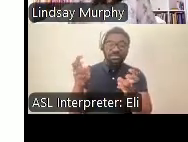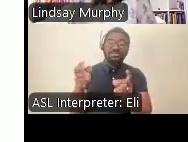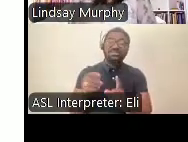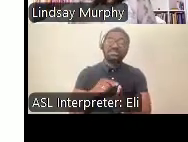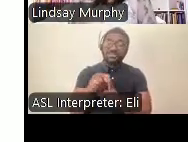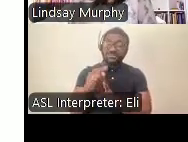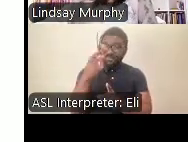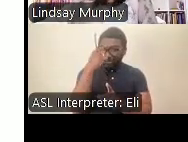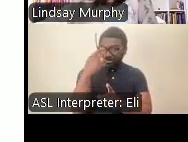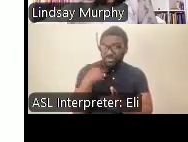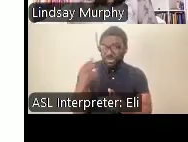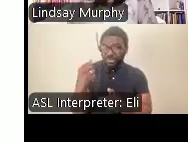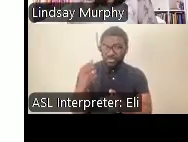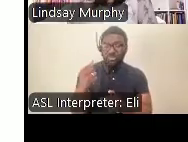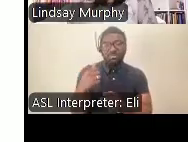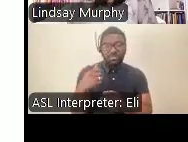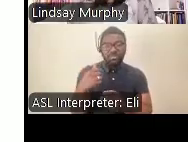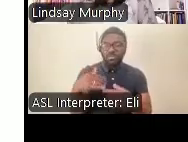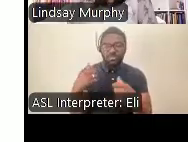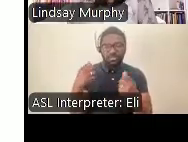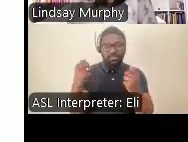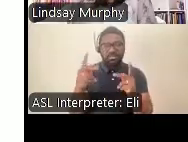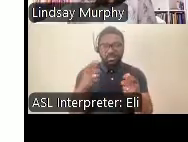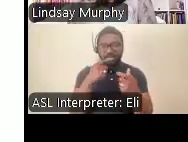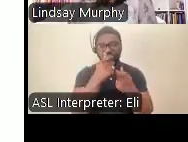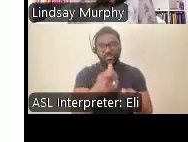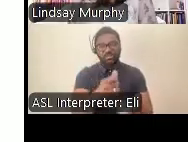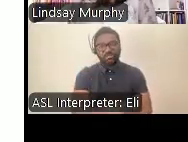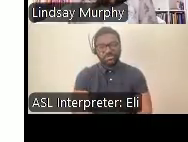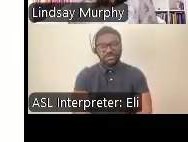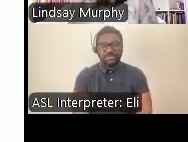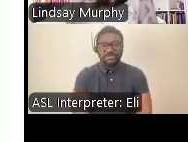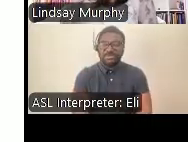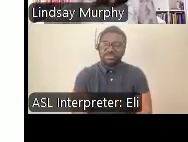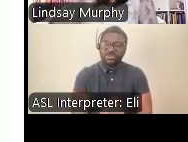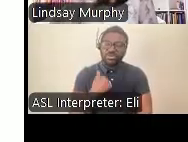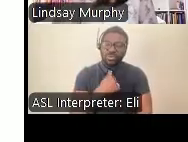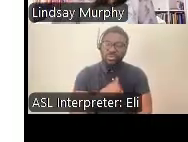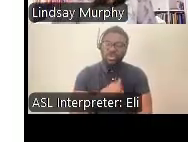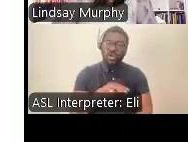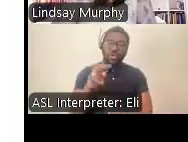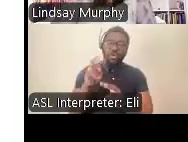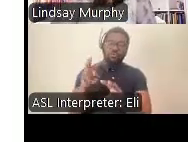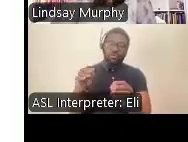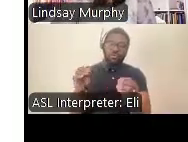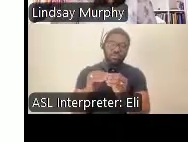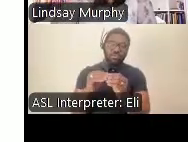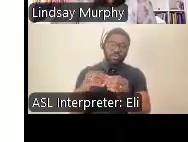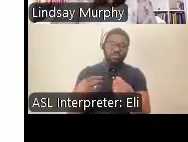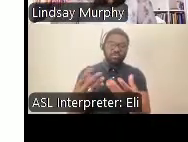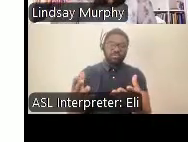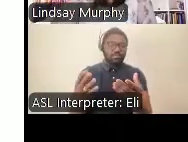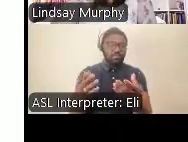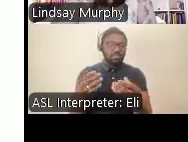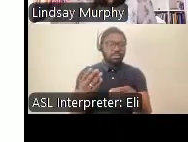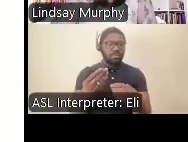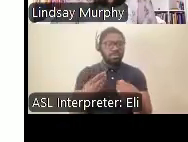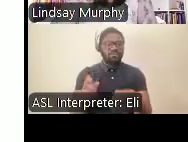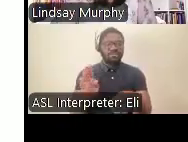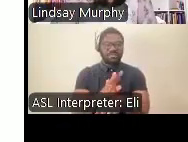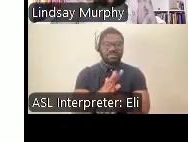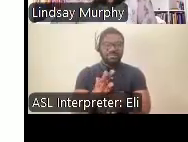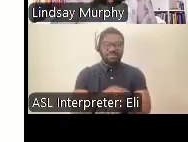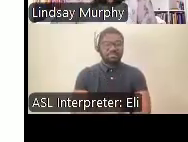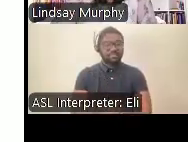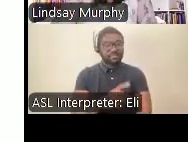we've had a great interest in recently. So we are looking forward to more that we can plan to offer businesses. So David, you want